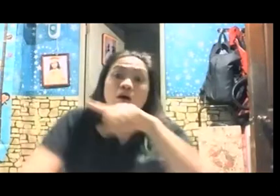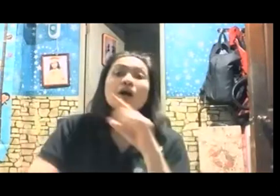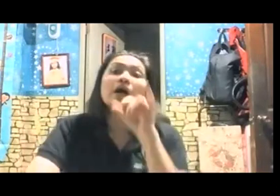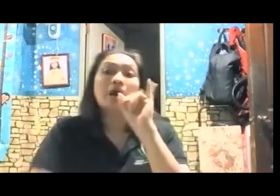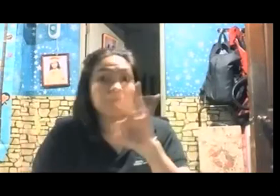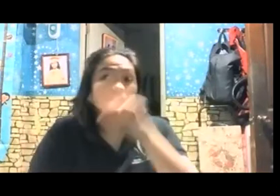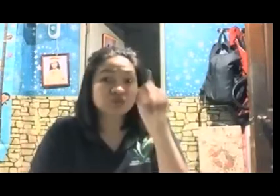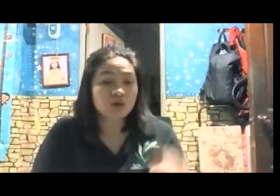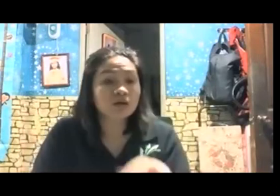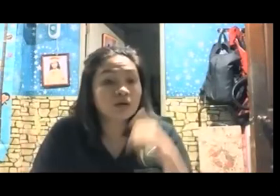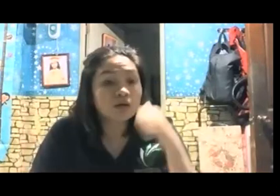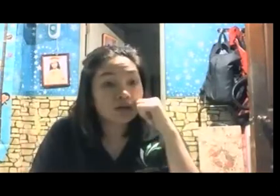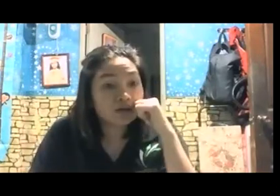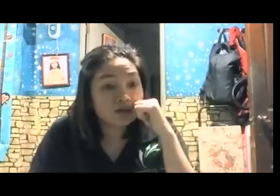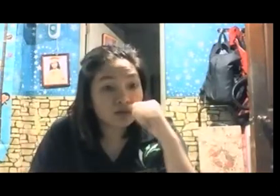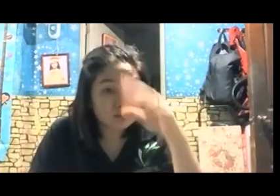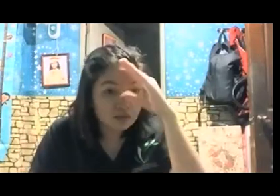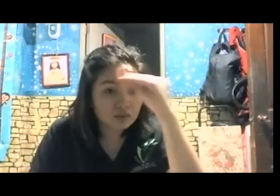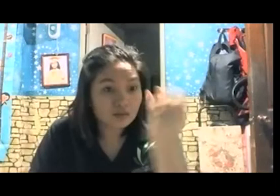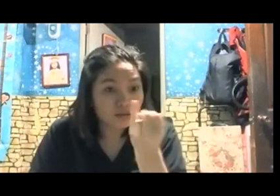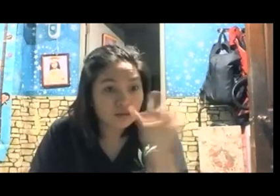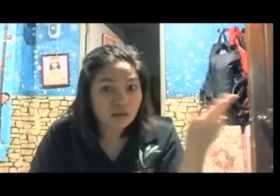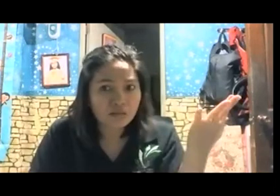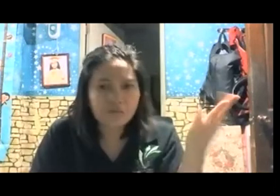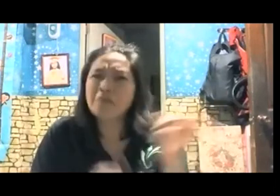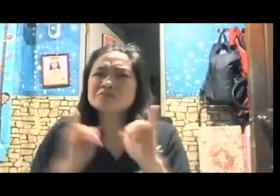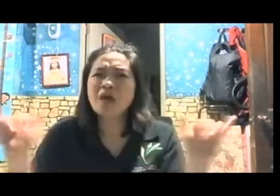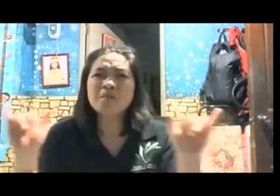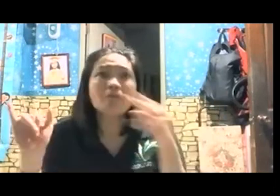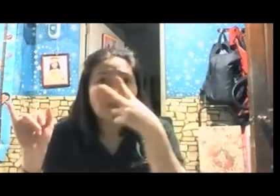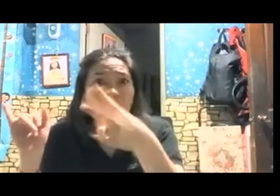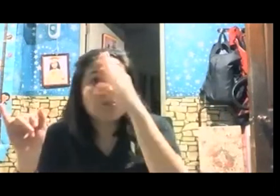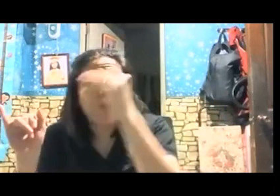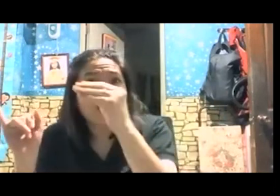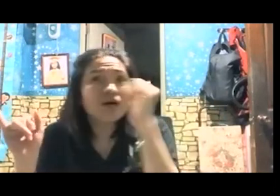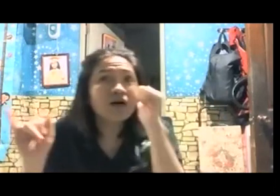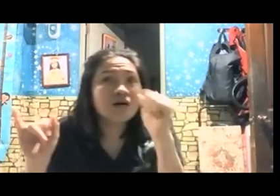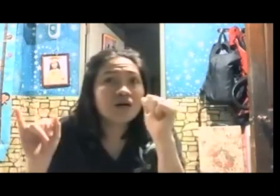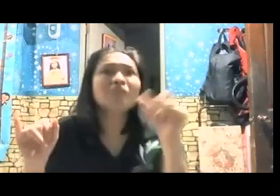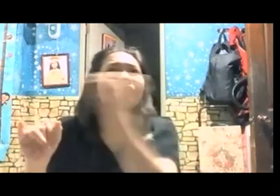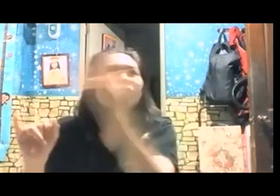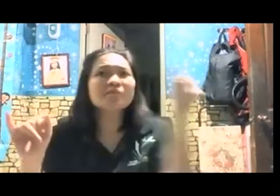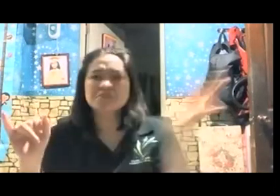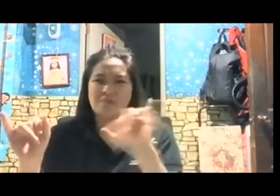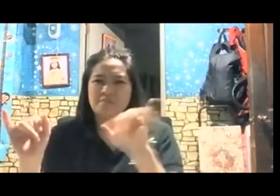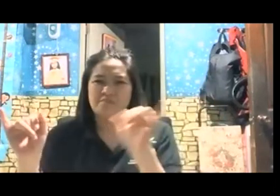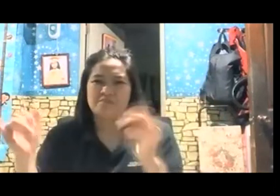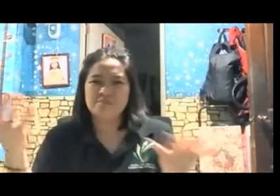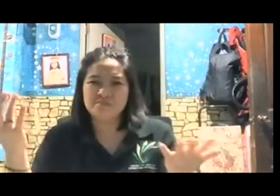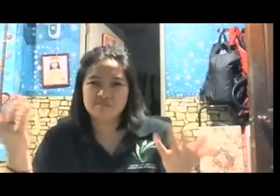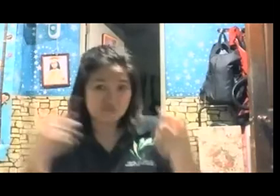And if we were to separate it for boys versus girls, like boys